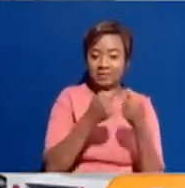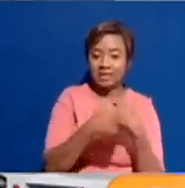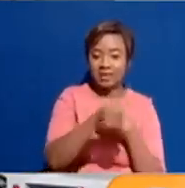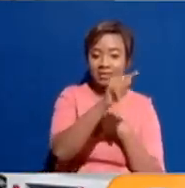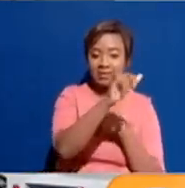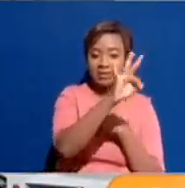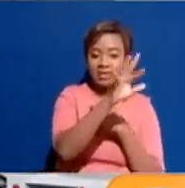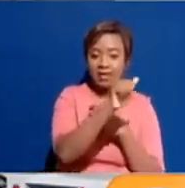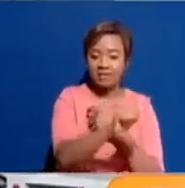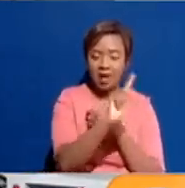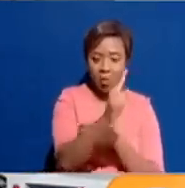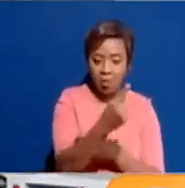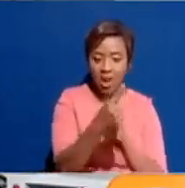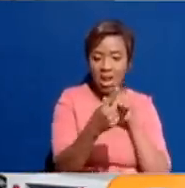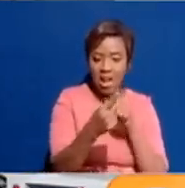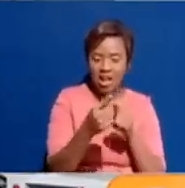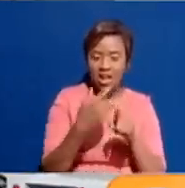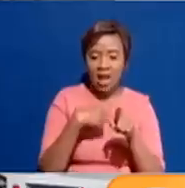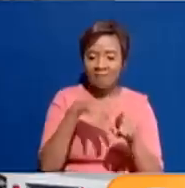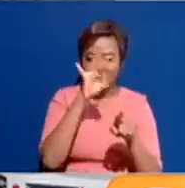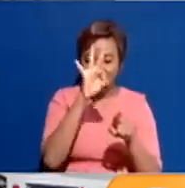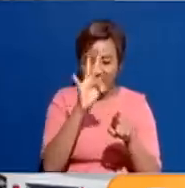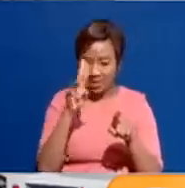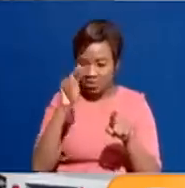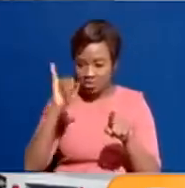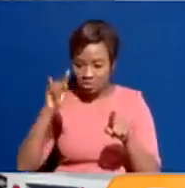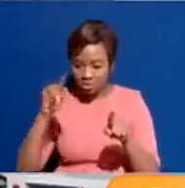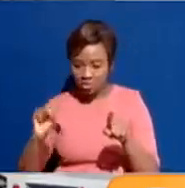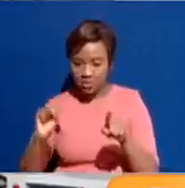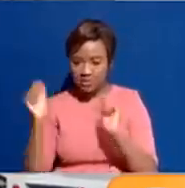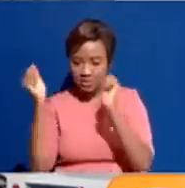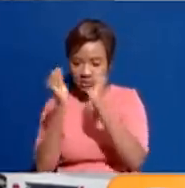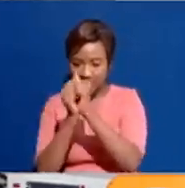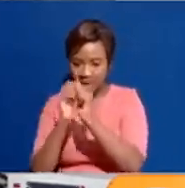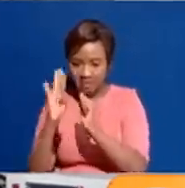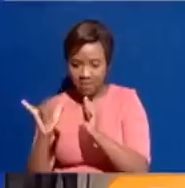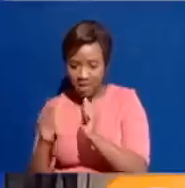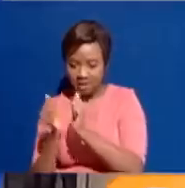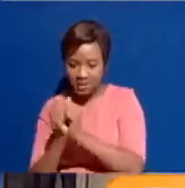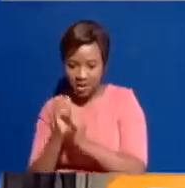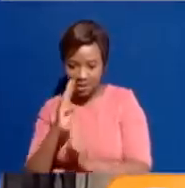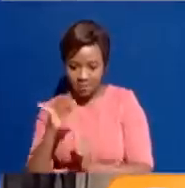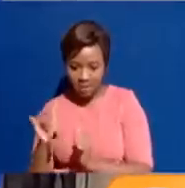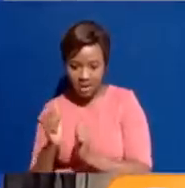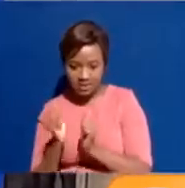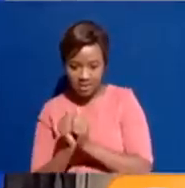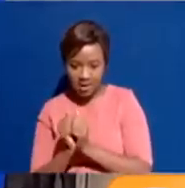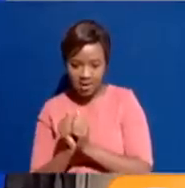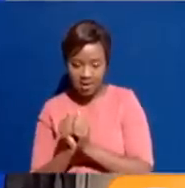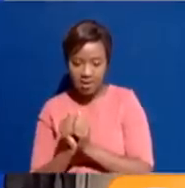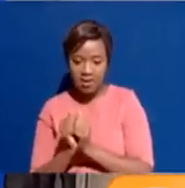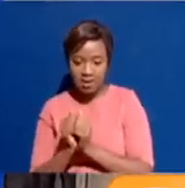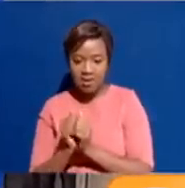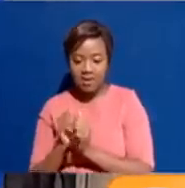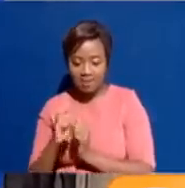it is three stacked units, which is 10 by 10 by 30. Were says the structure of